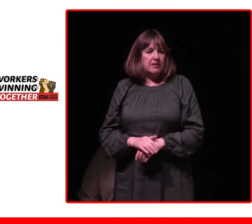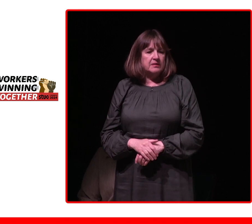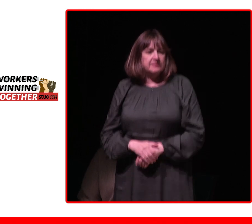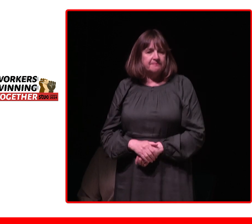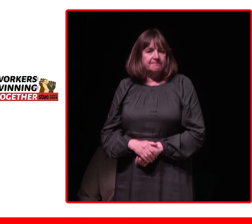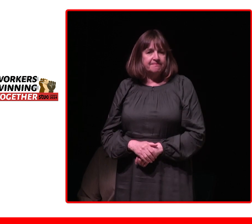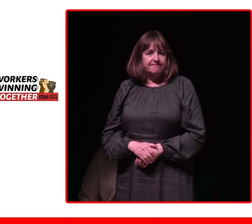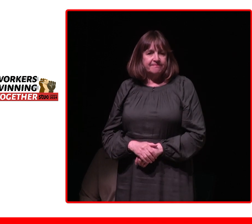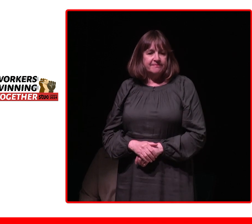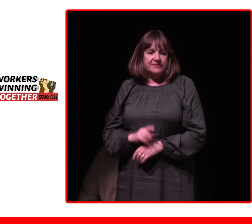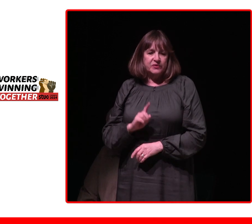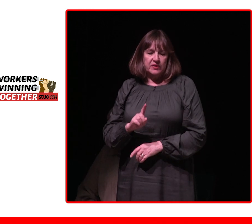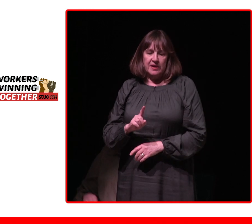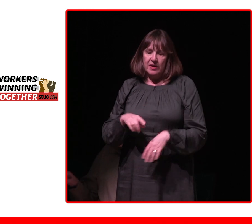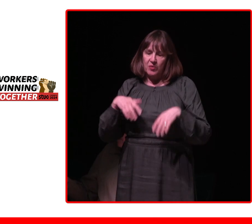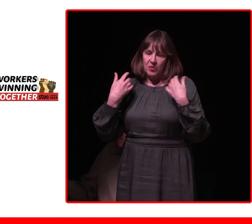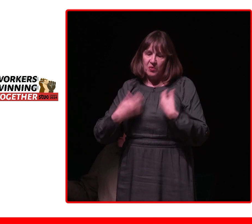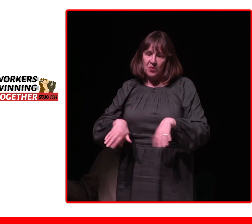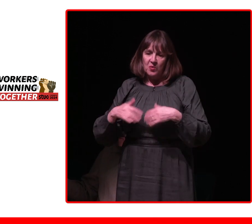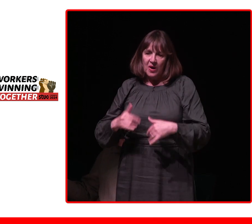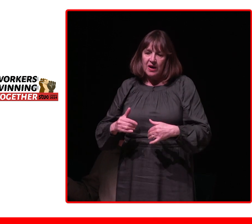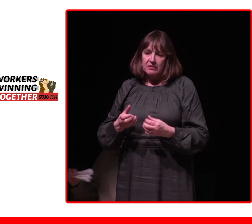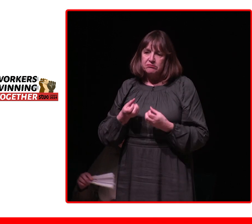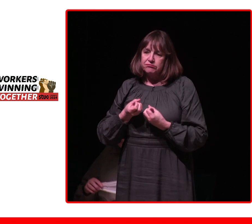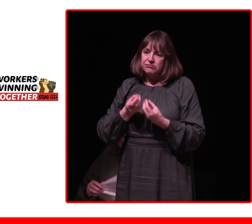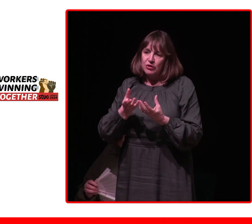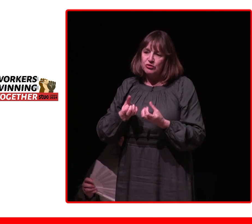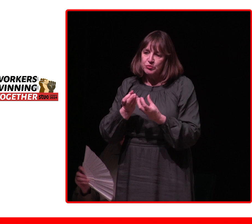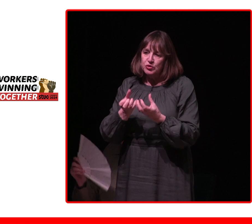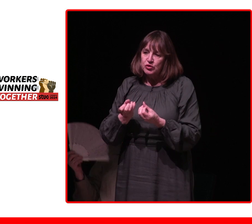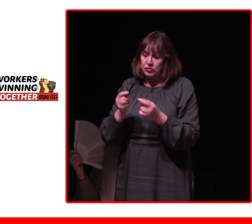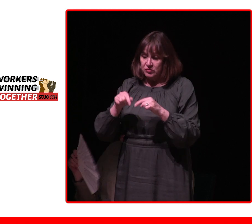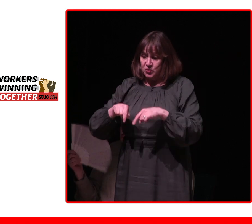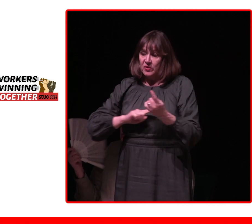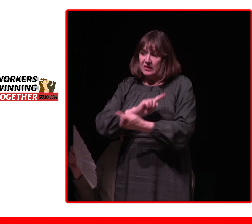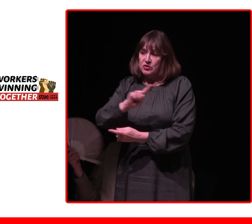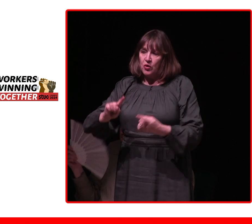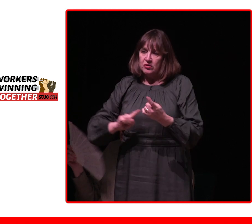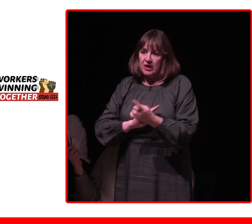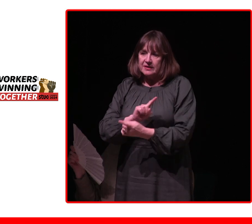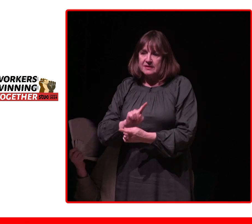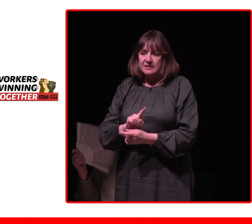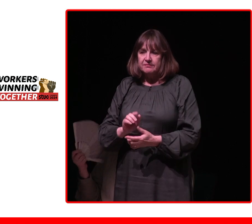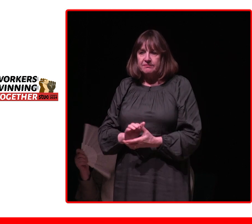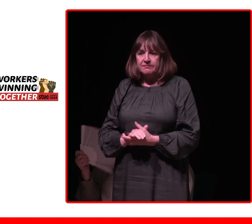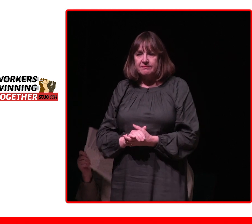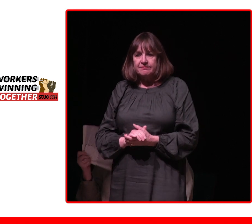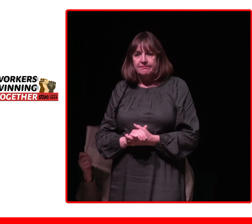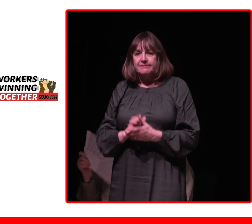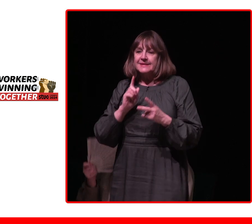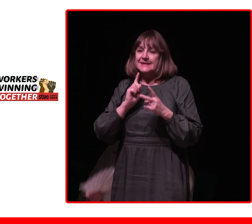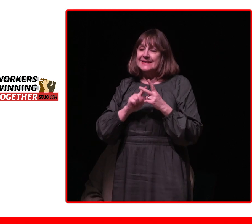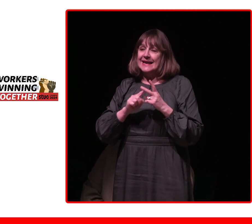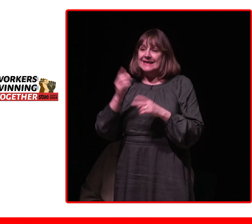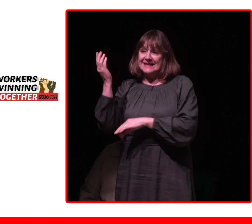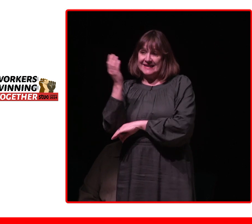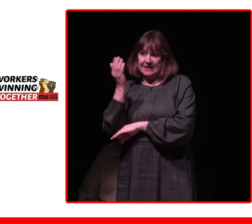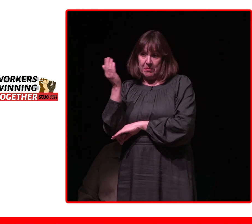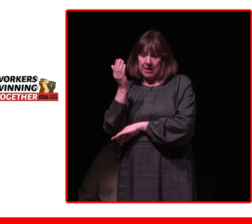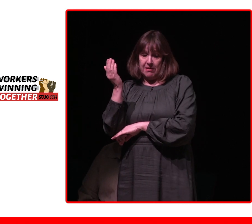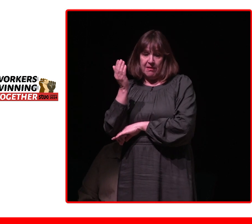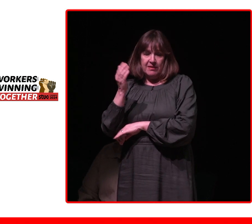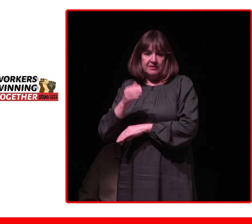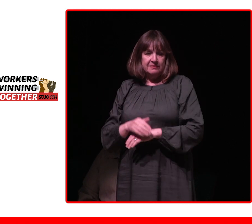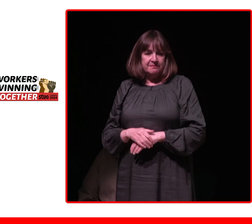for that incredible contribution to our Congress. Our second speaker, as